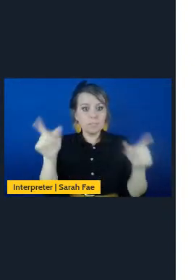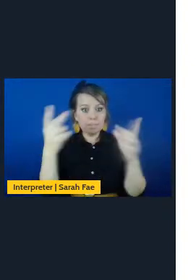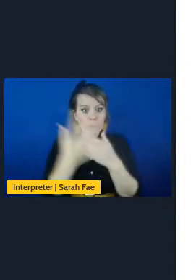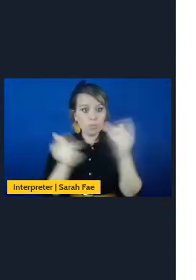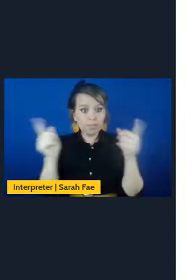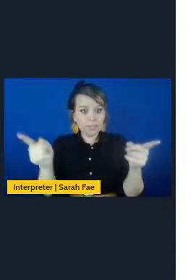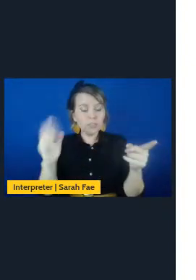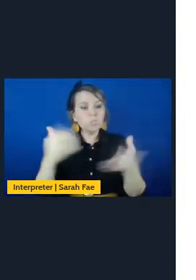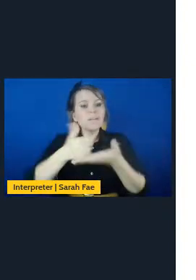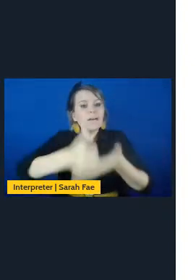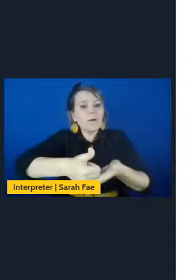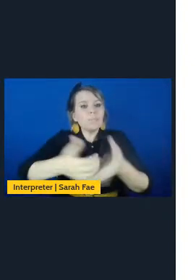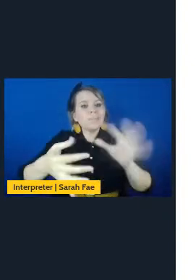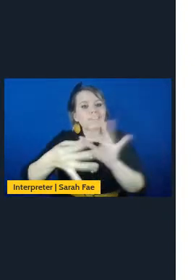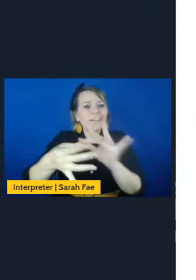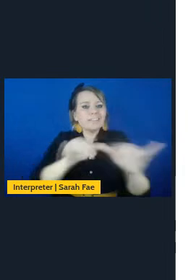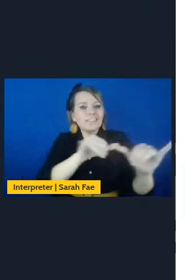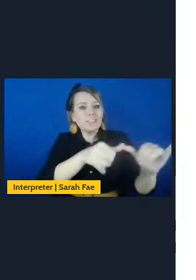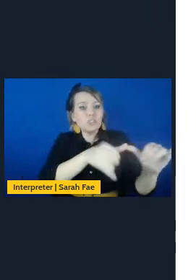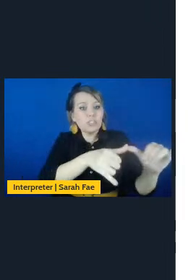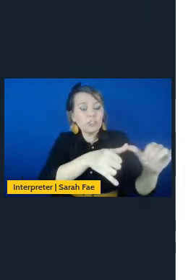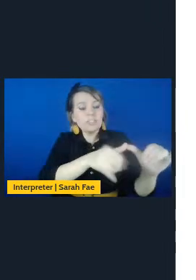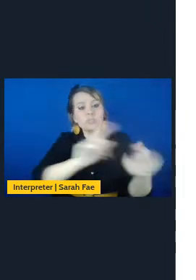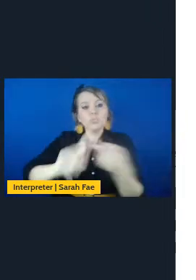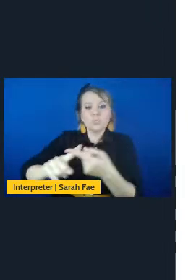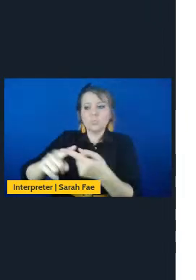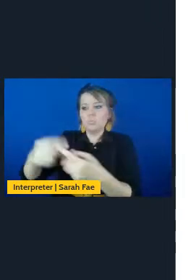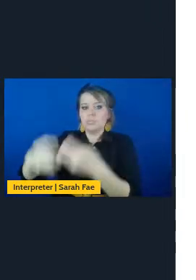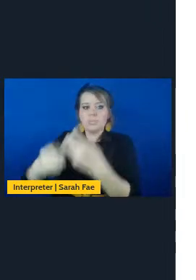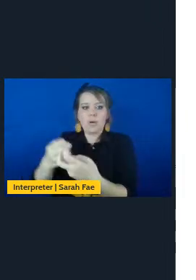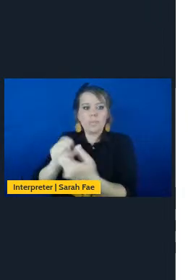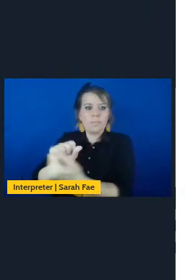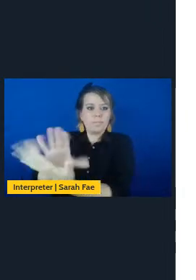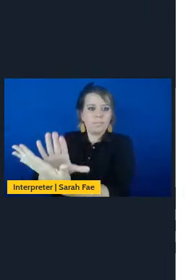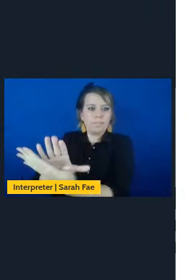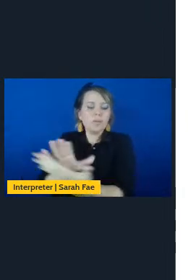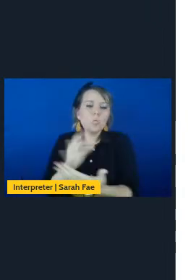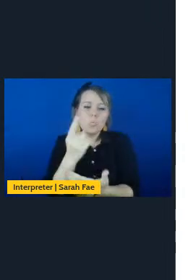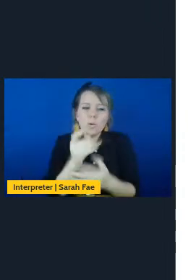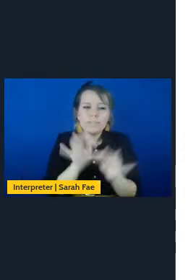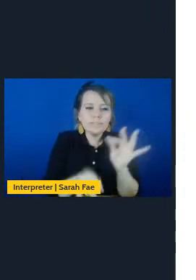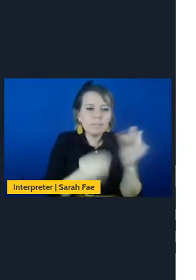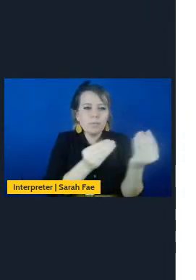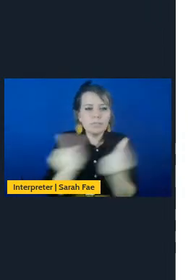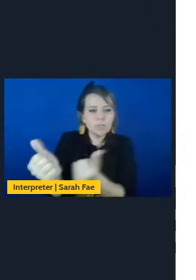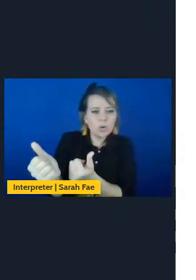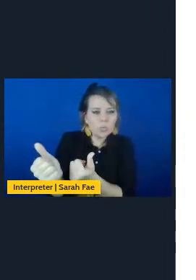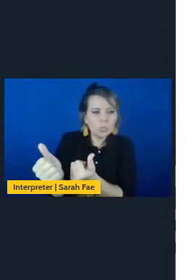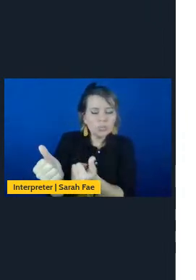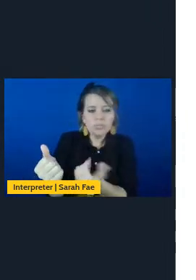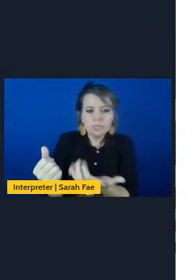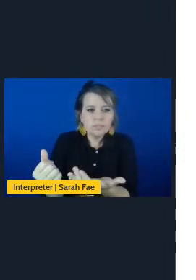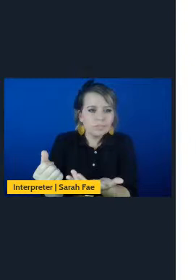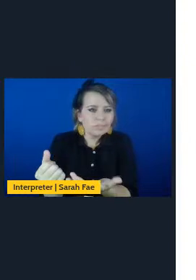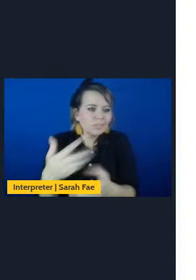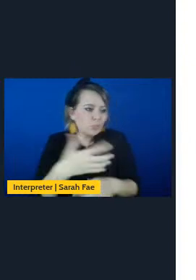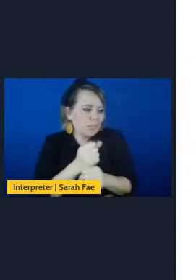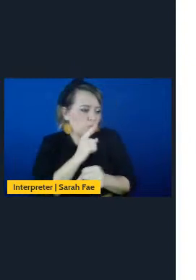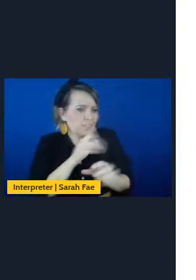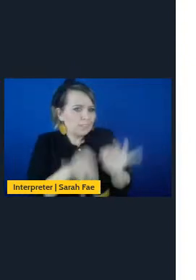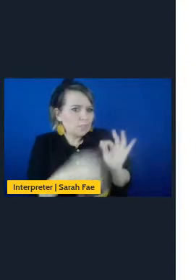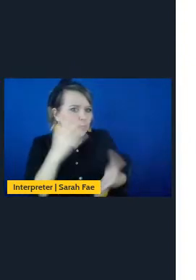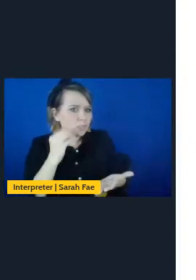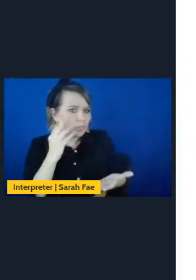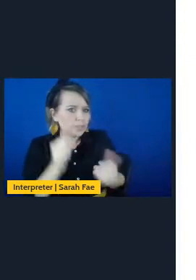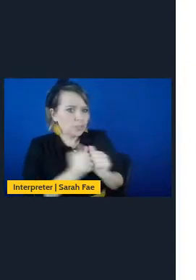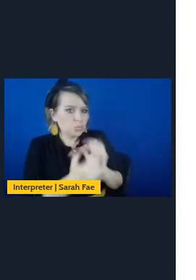steps into a single unified flow with a simple getting started experience. Because I think we already have a lot